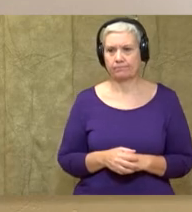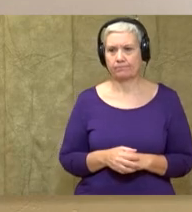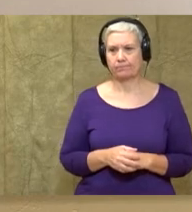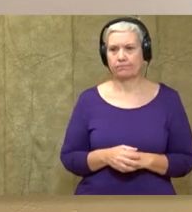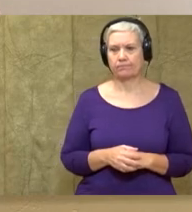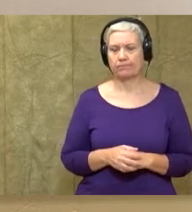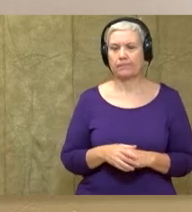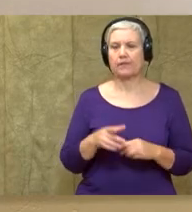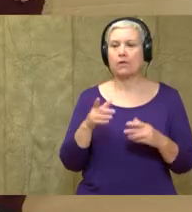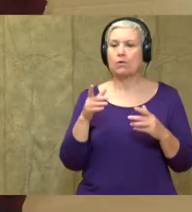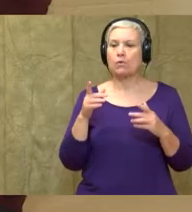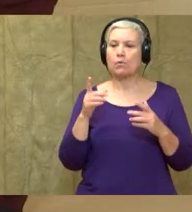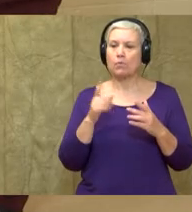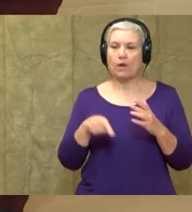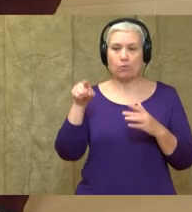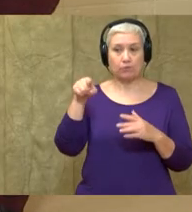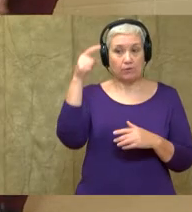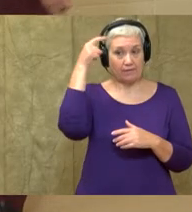I want you to consider now